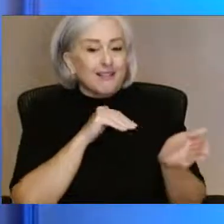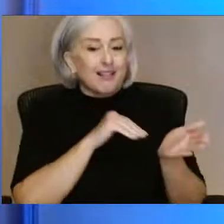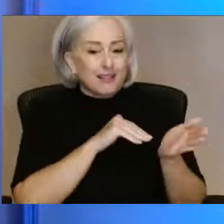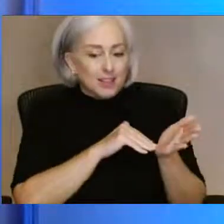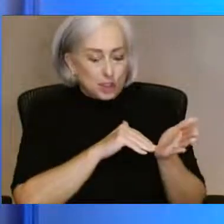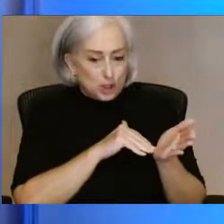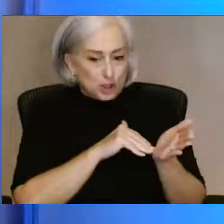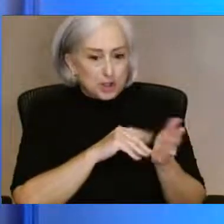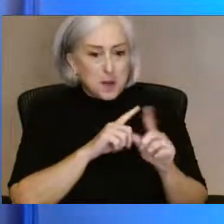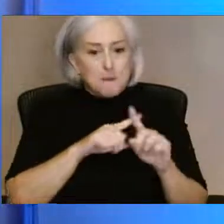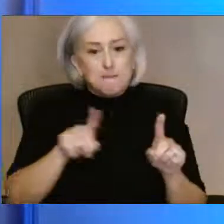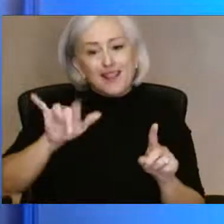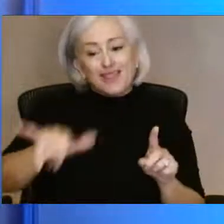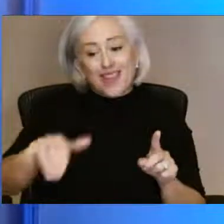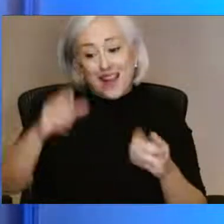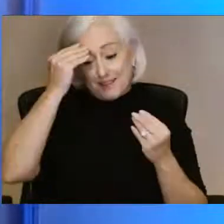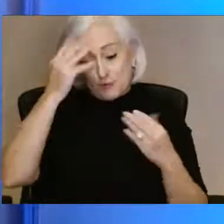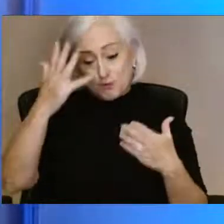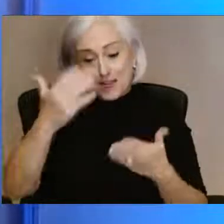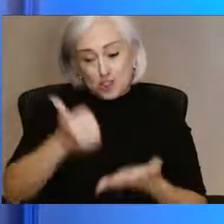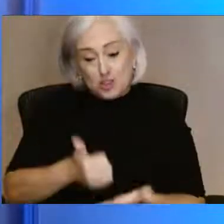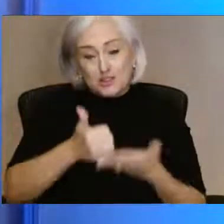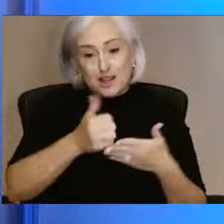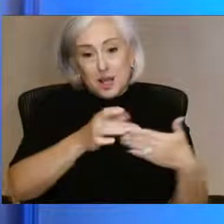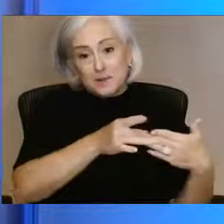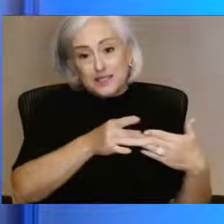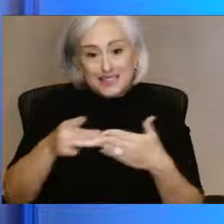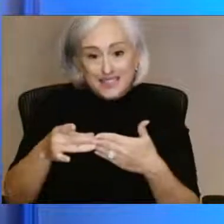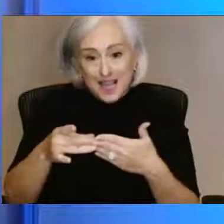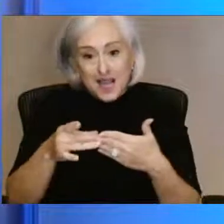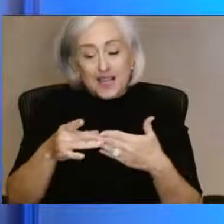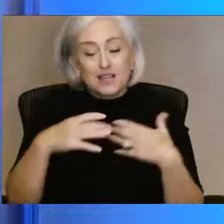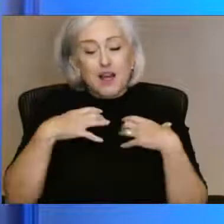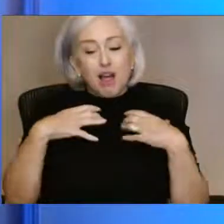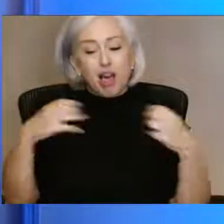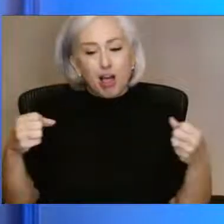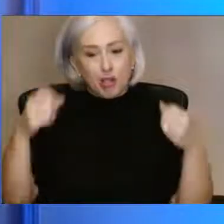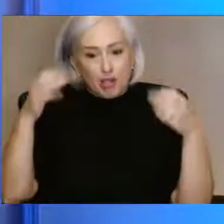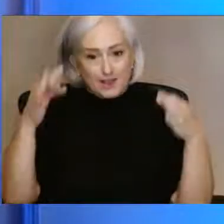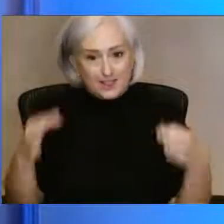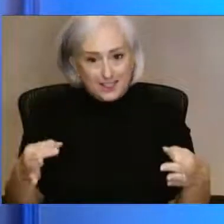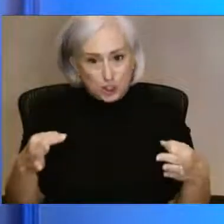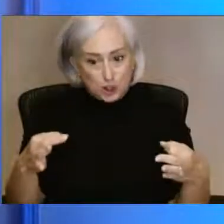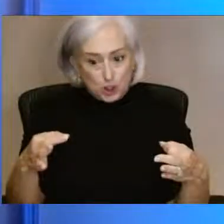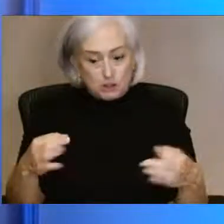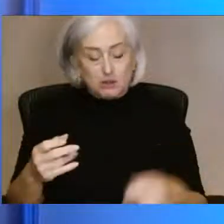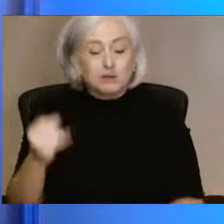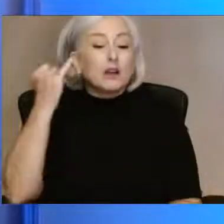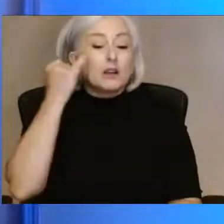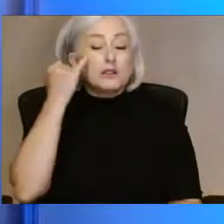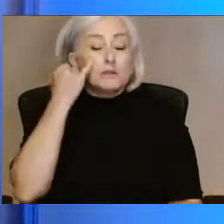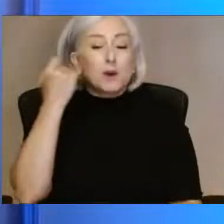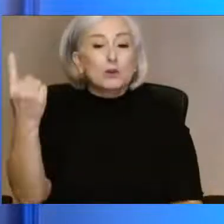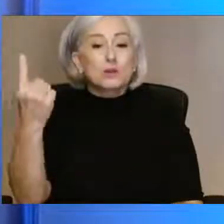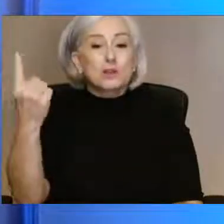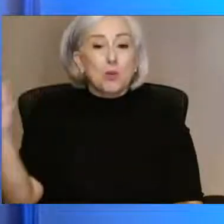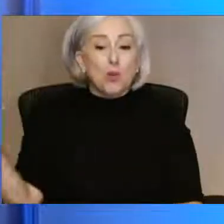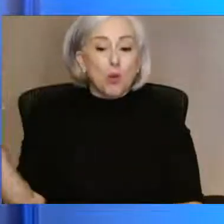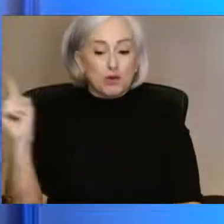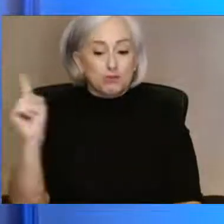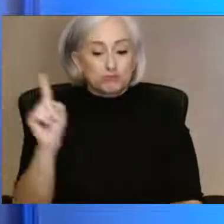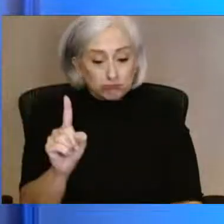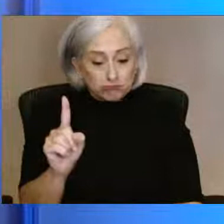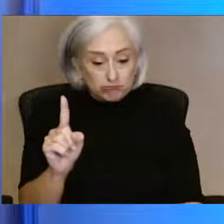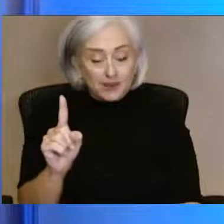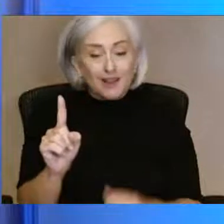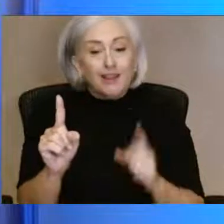really guides the healthcare decisions that get made. So if someone comes in and has a mutation,